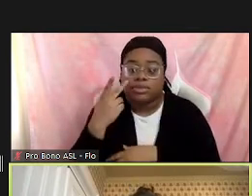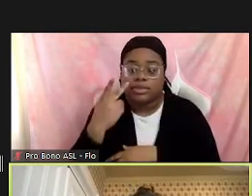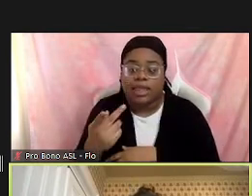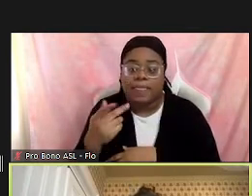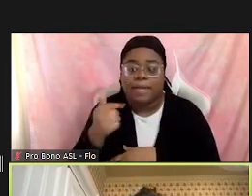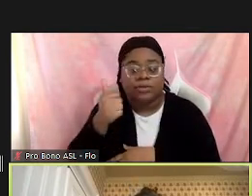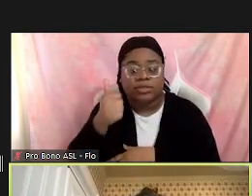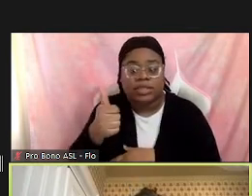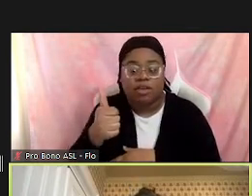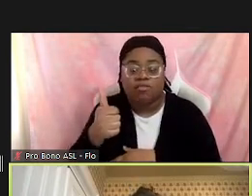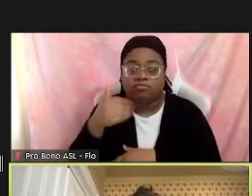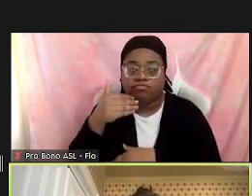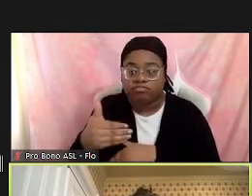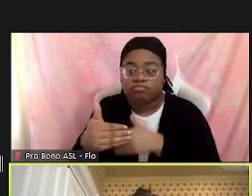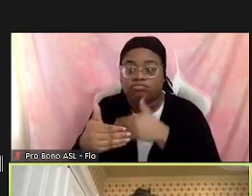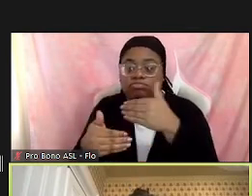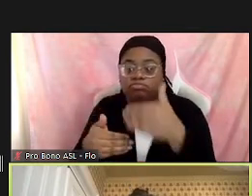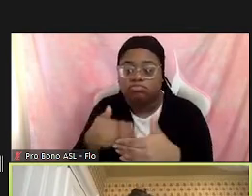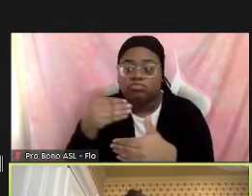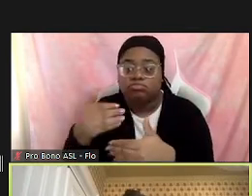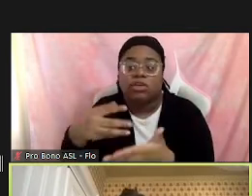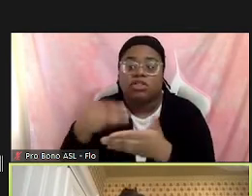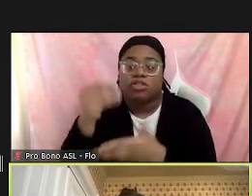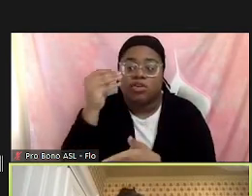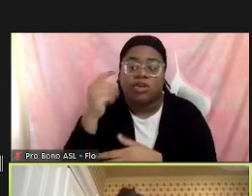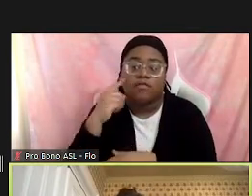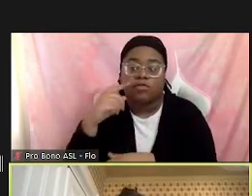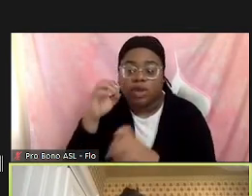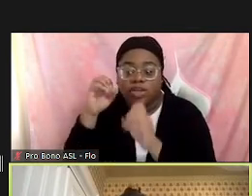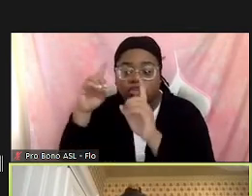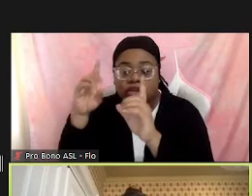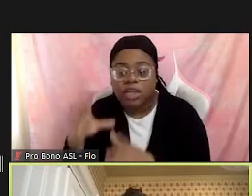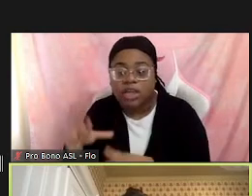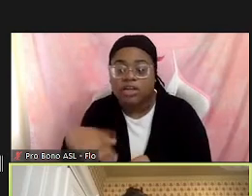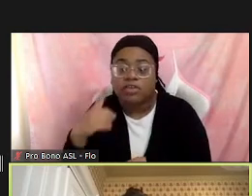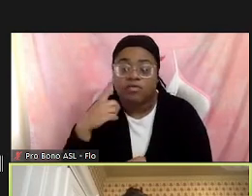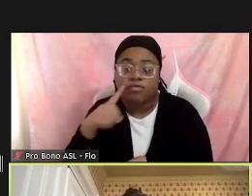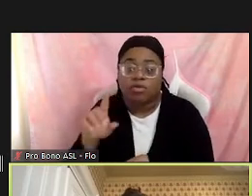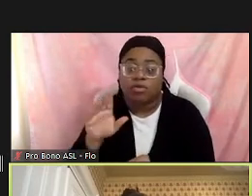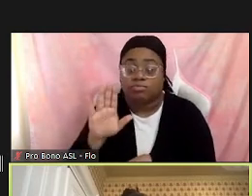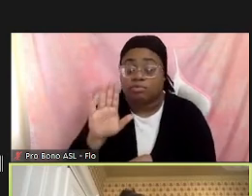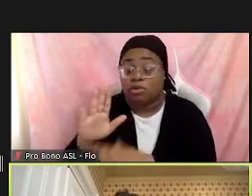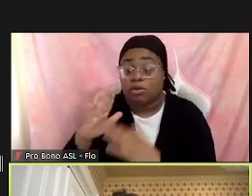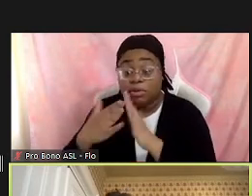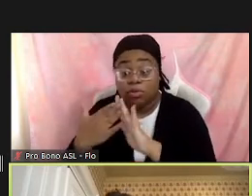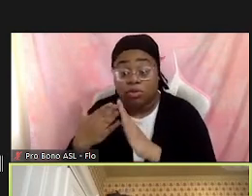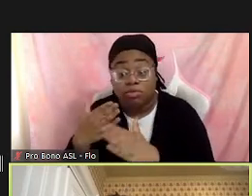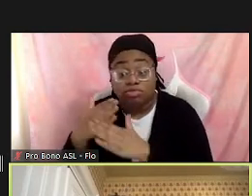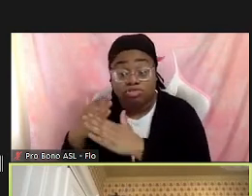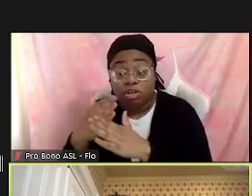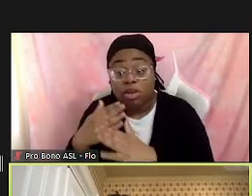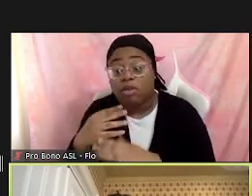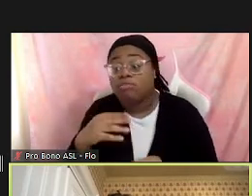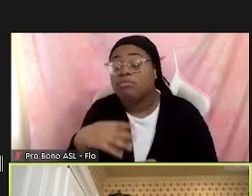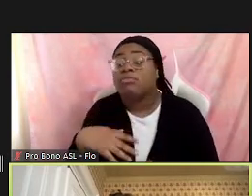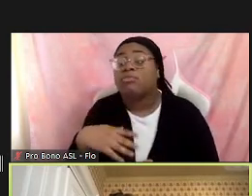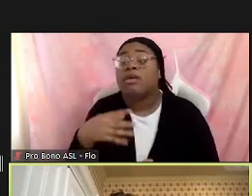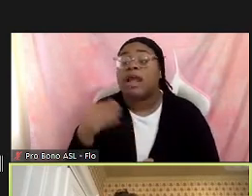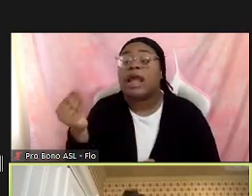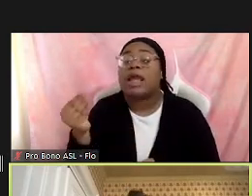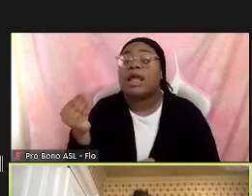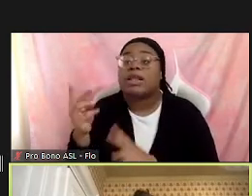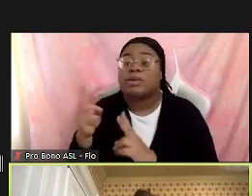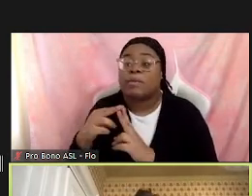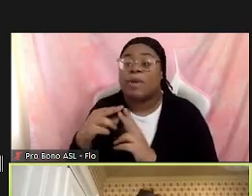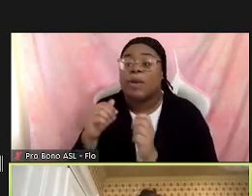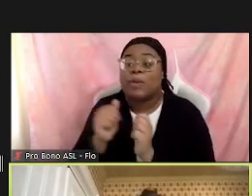well as educators who wanna bring this knowledge to their communities. And what's really cool is it's gonna pair with the podcast.